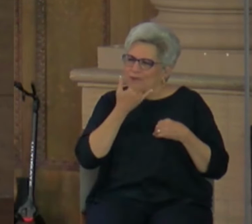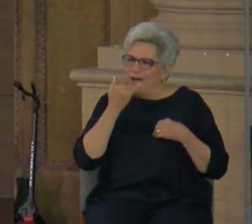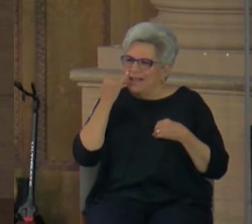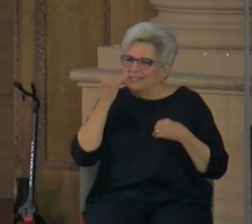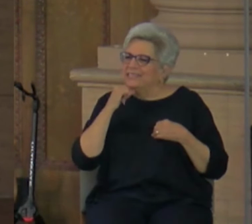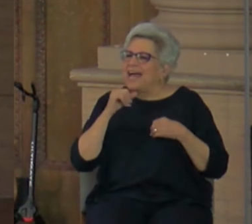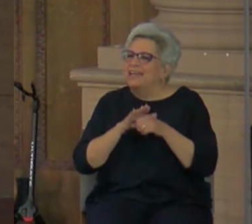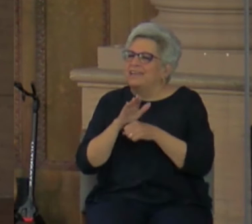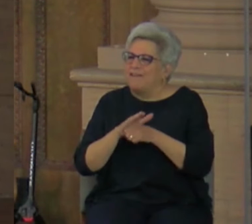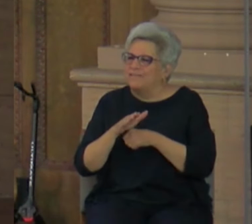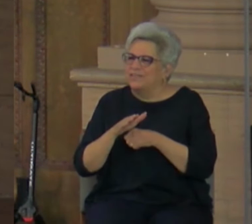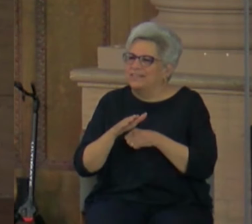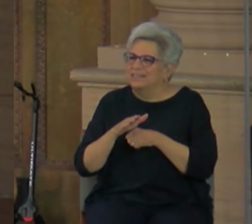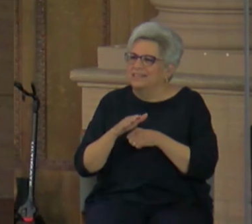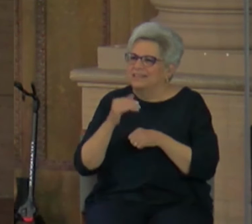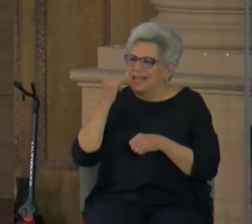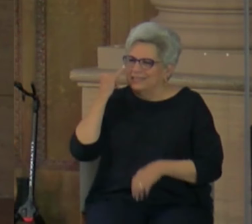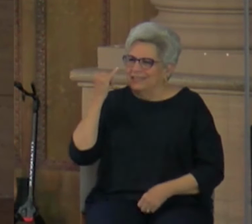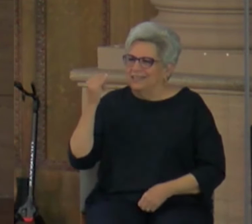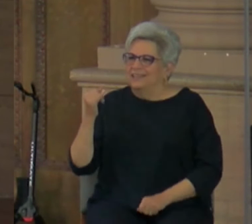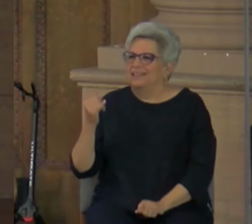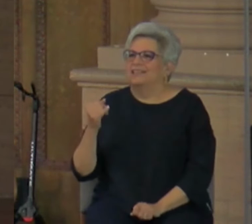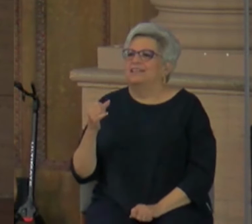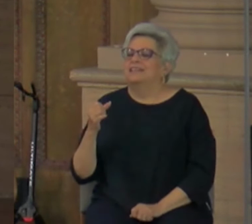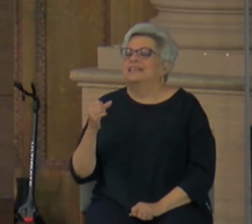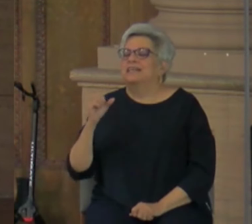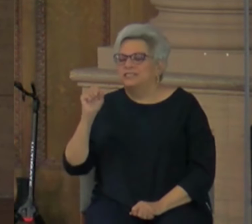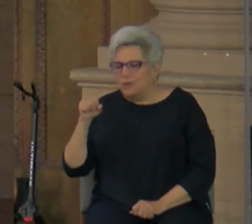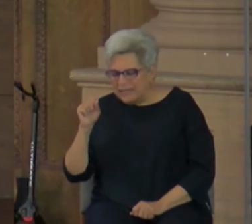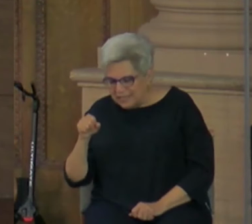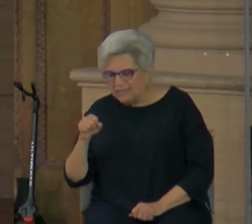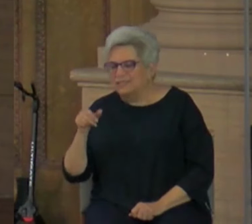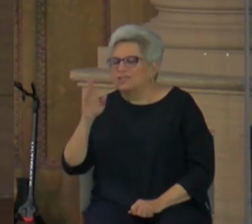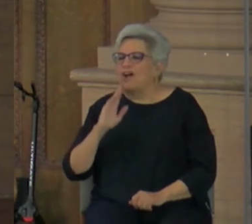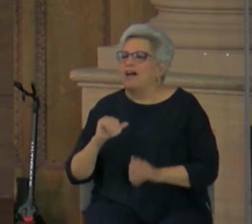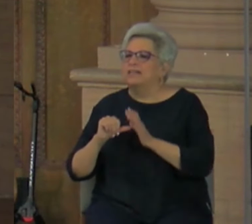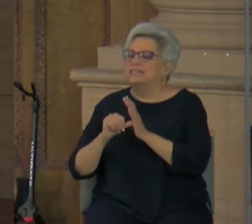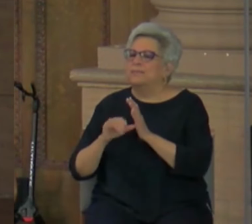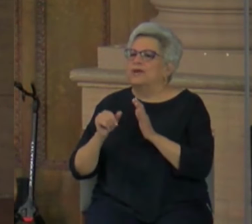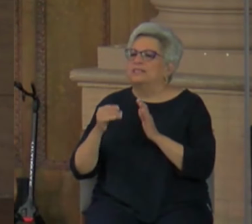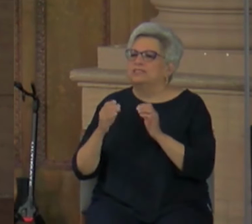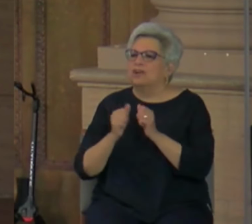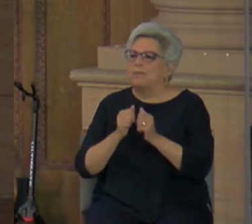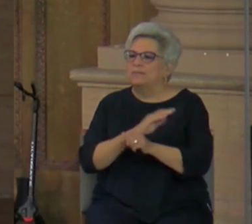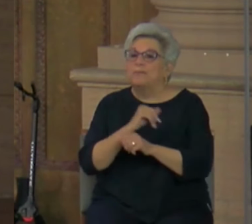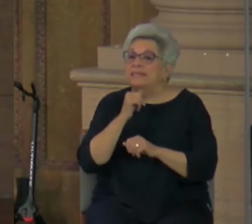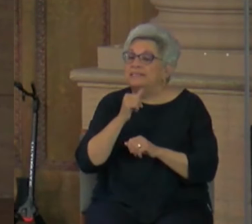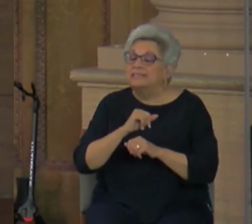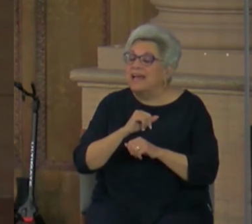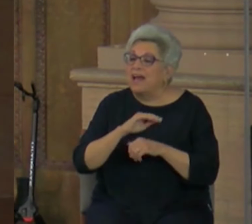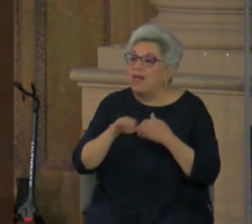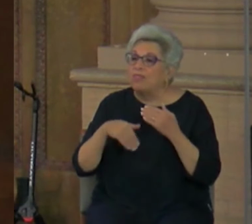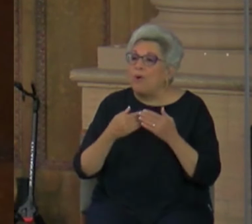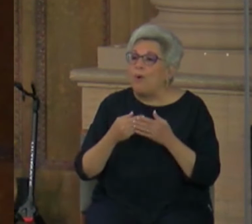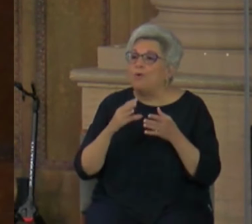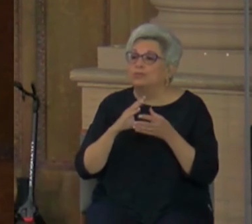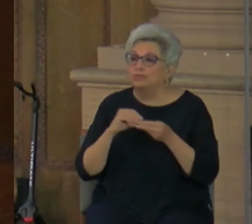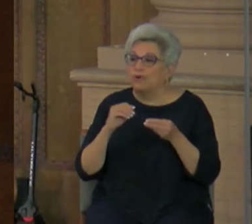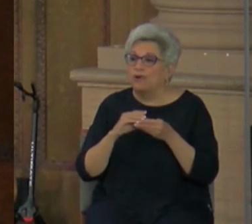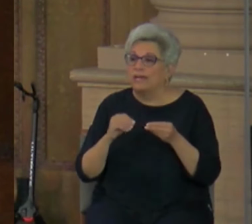Now, impressing Job with his power is part of what God is doing here, but it's definitely not all of it. God's